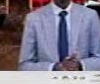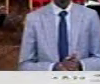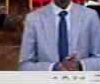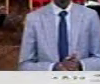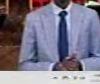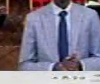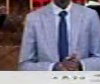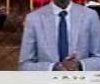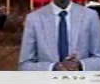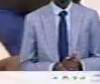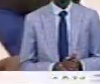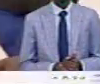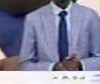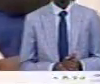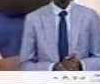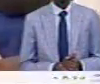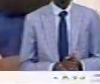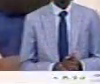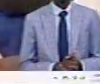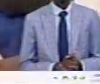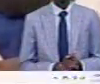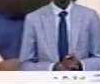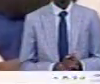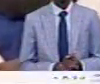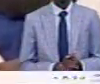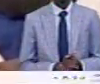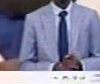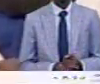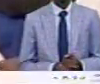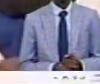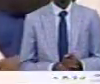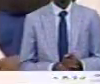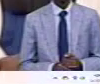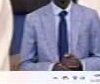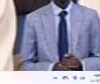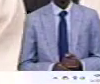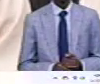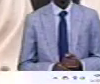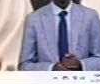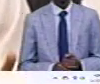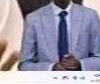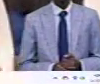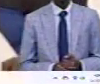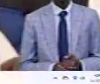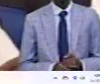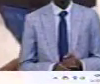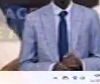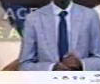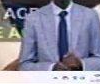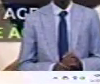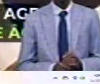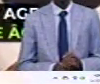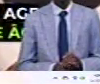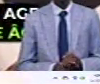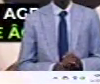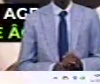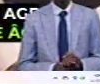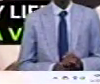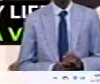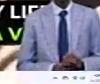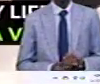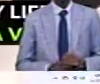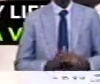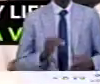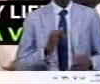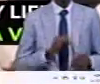started out with Jesus at a very early age. Yes,